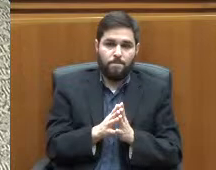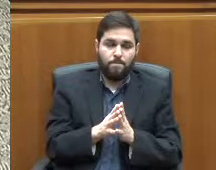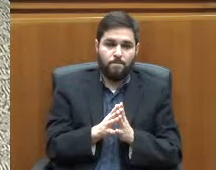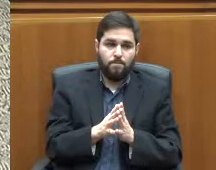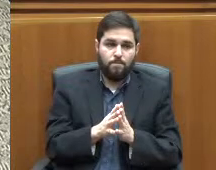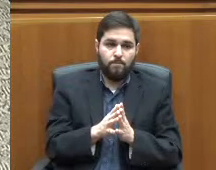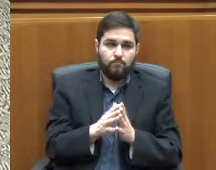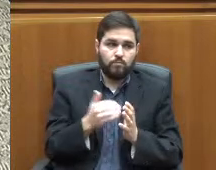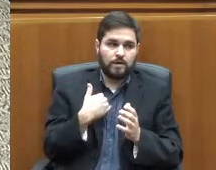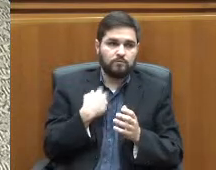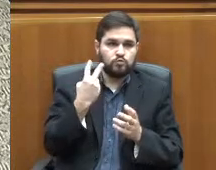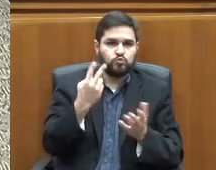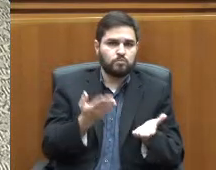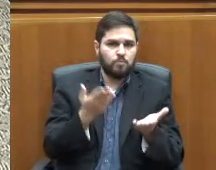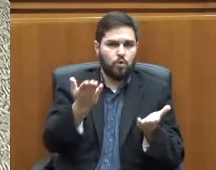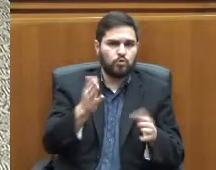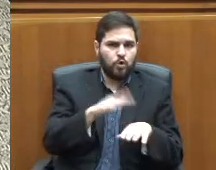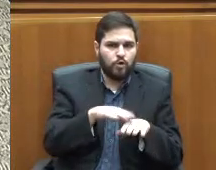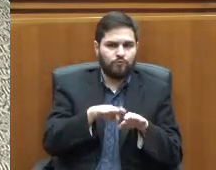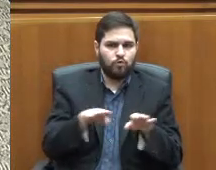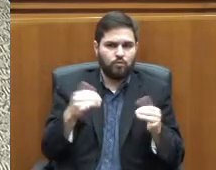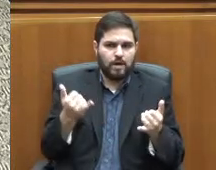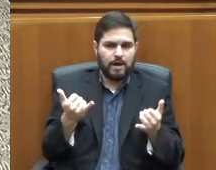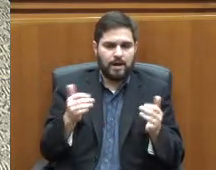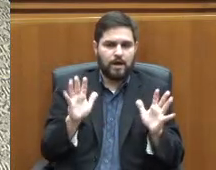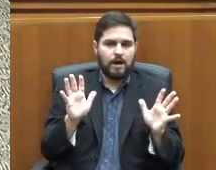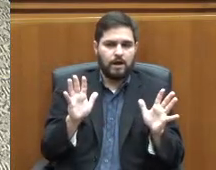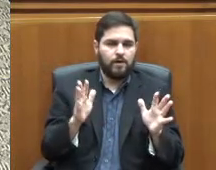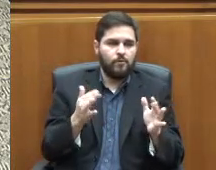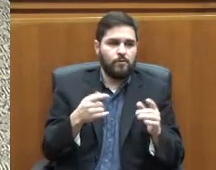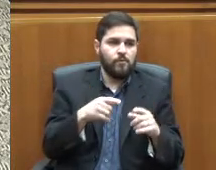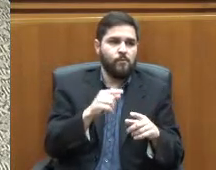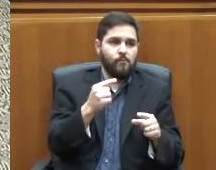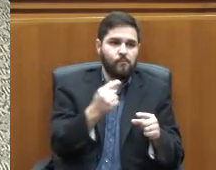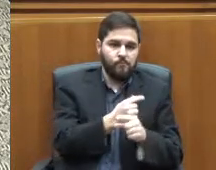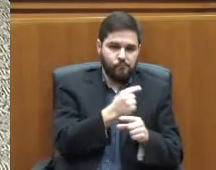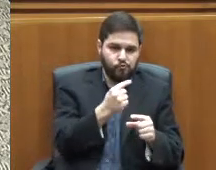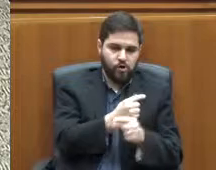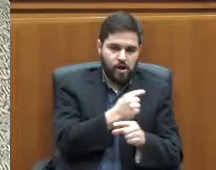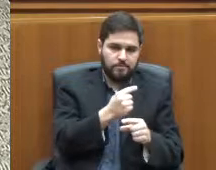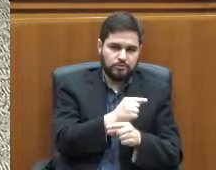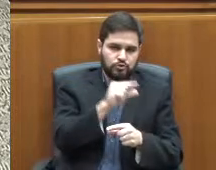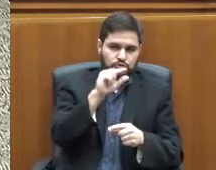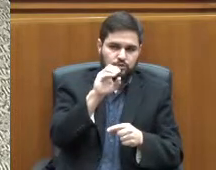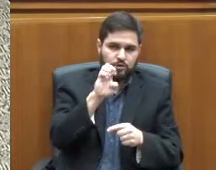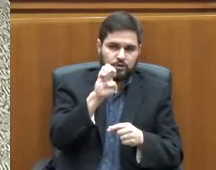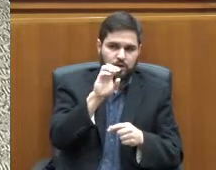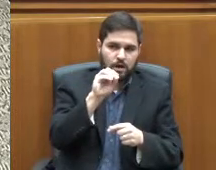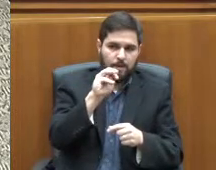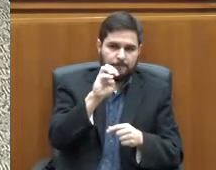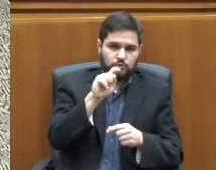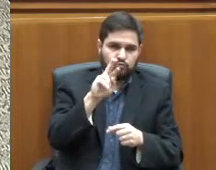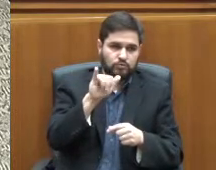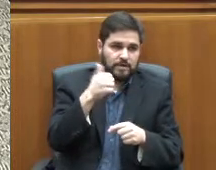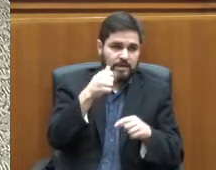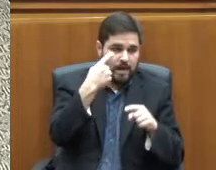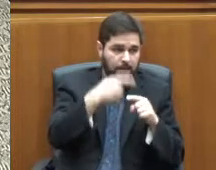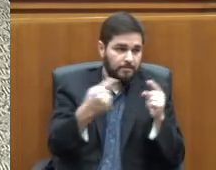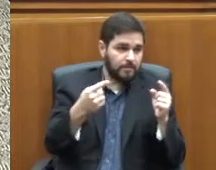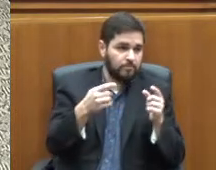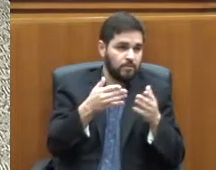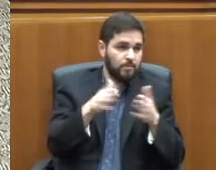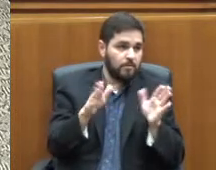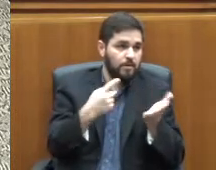So we have really two motions on the floor. Right. So let's clear that, like for Let's clear the geometry. Geometry. Any opposition, public comment, none of